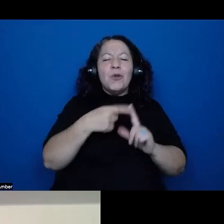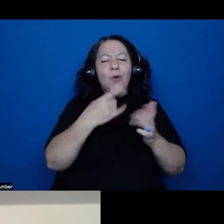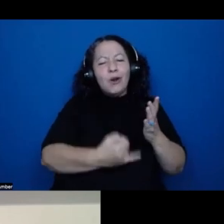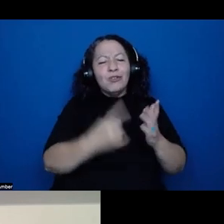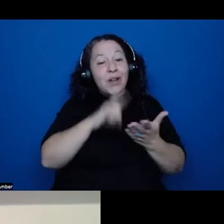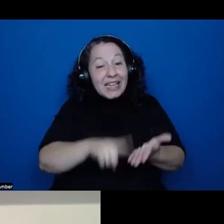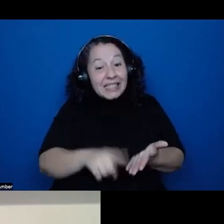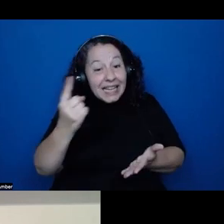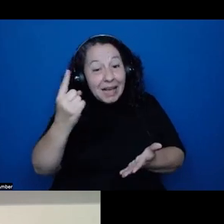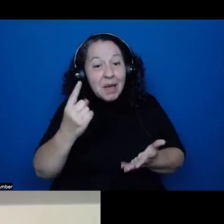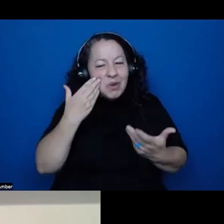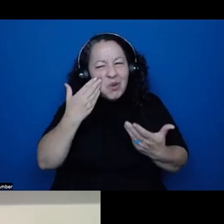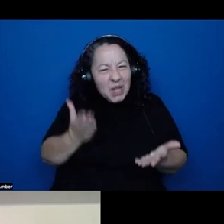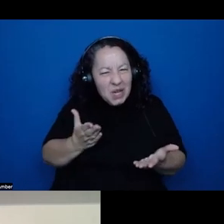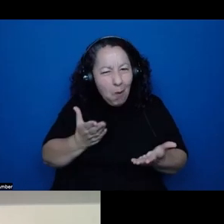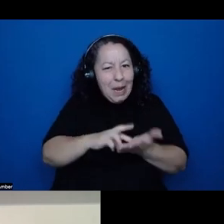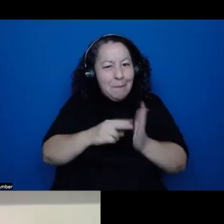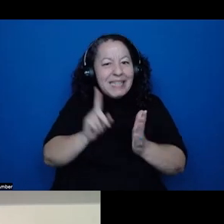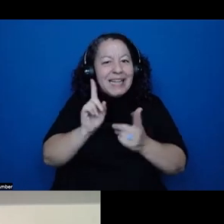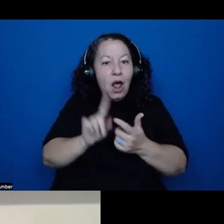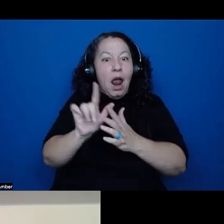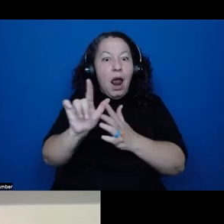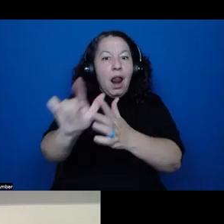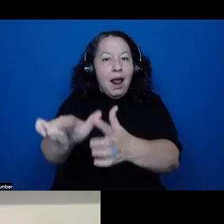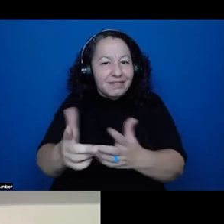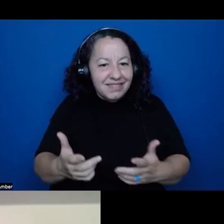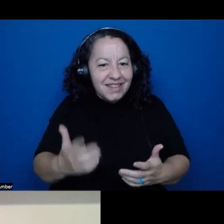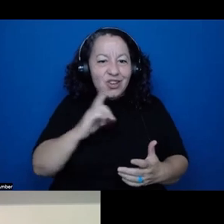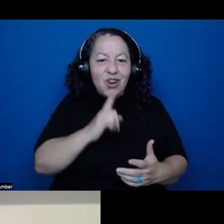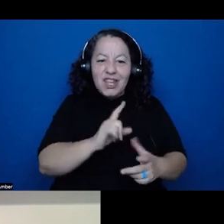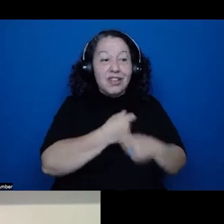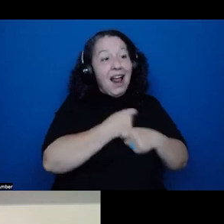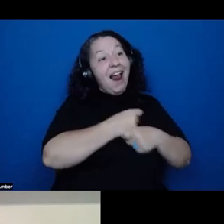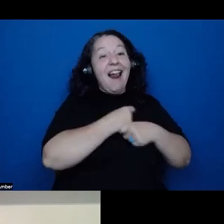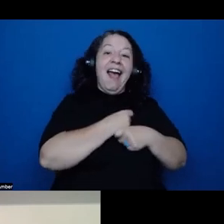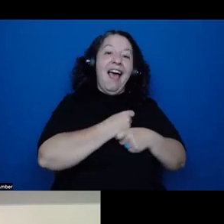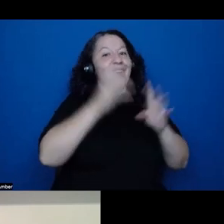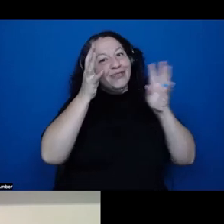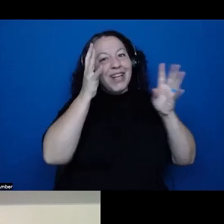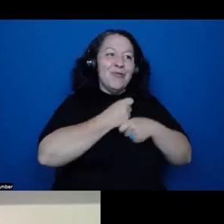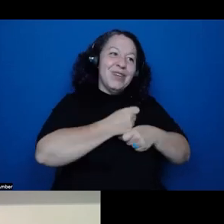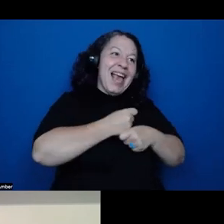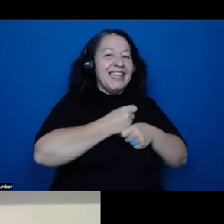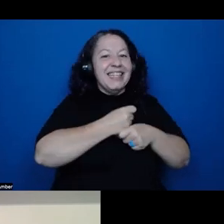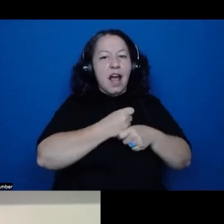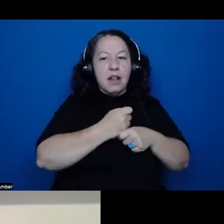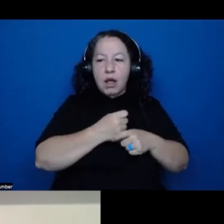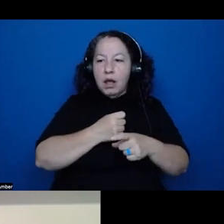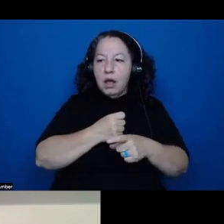know what that means until way later. Like you're just making, and then later you'll be like, oh, that makes sense in that way. And so I also